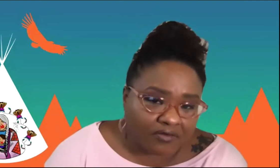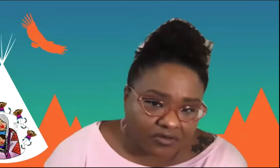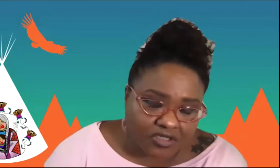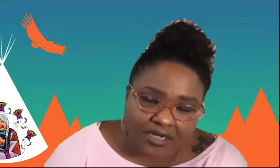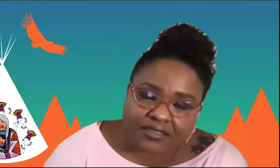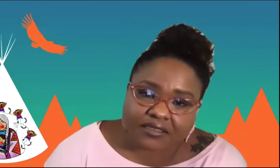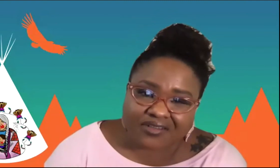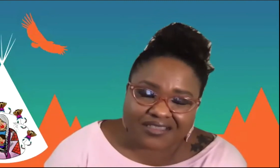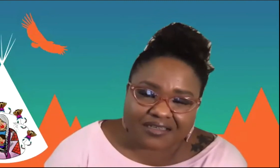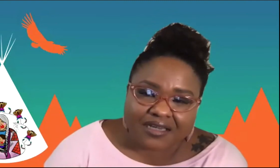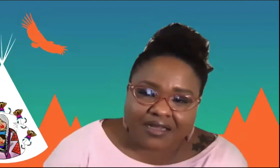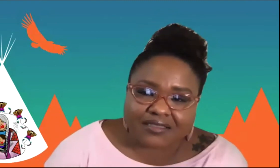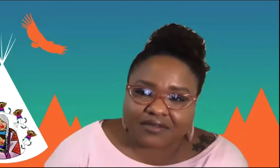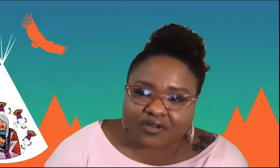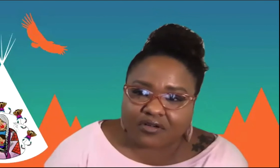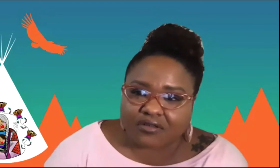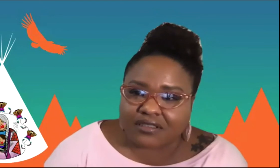and revolutionizing. So